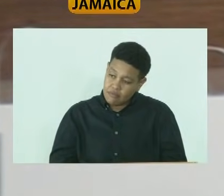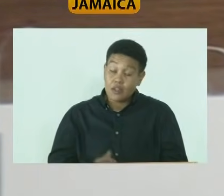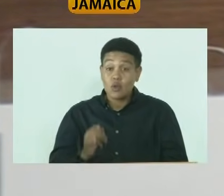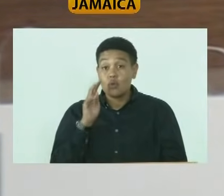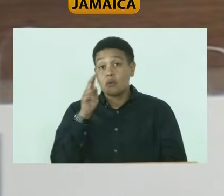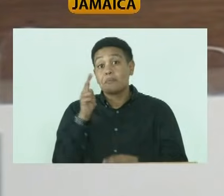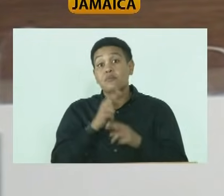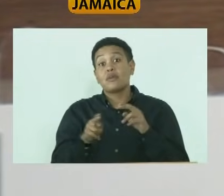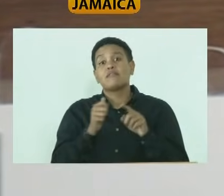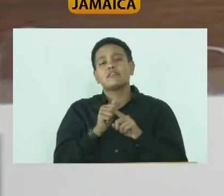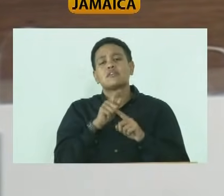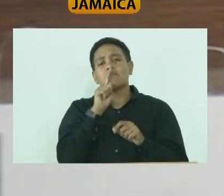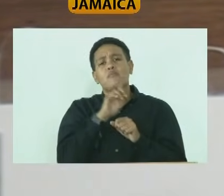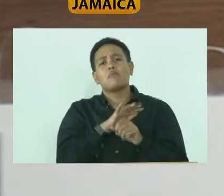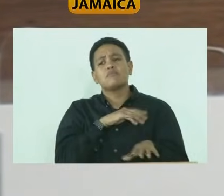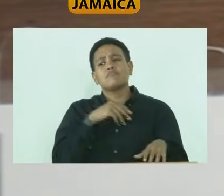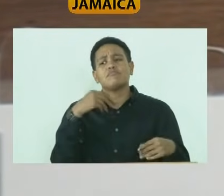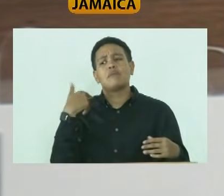the government has committed